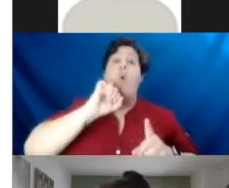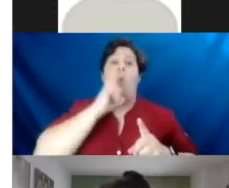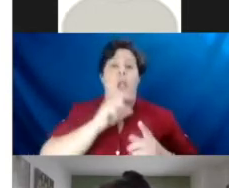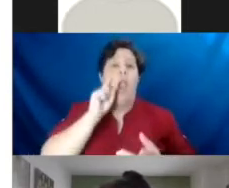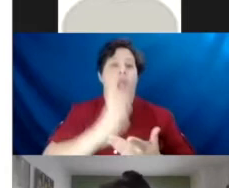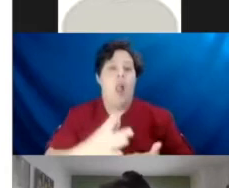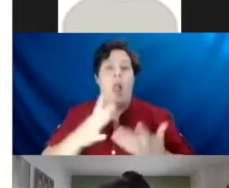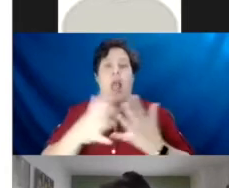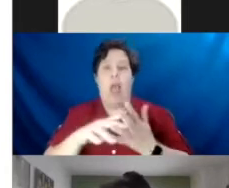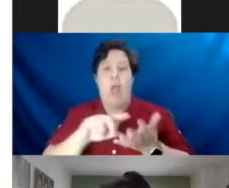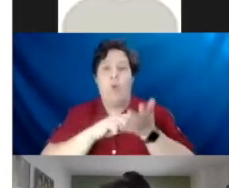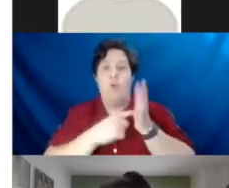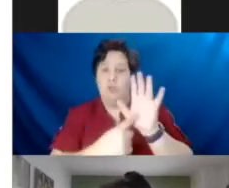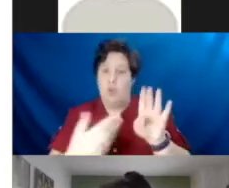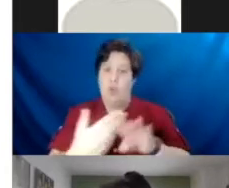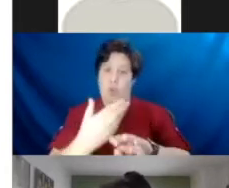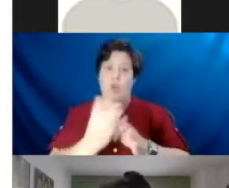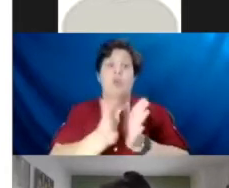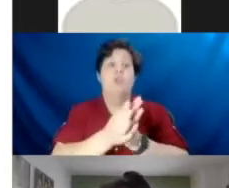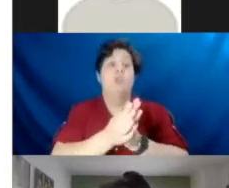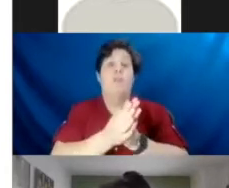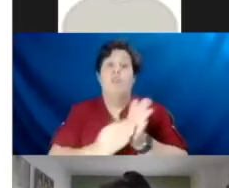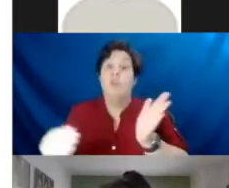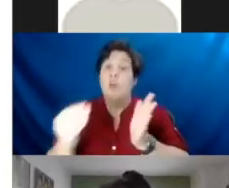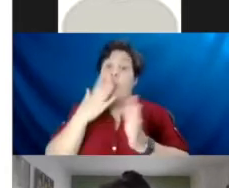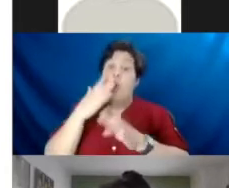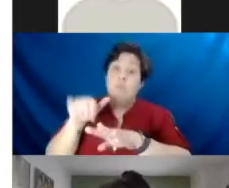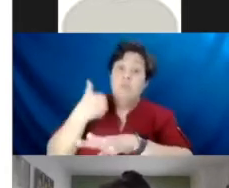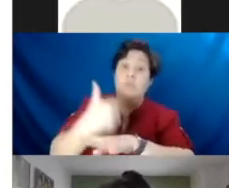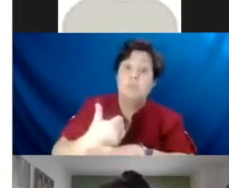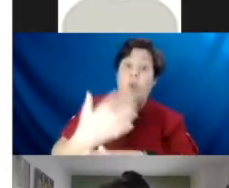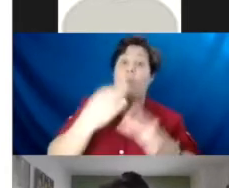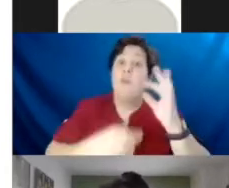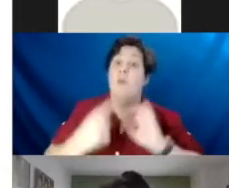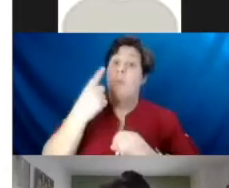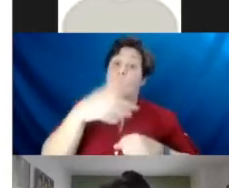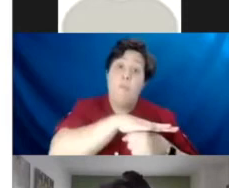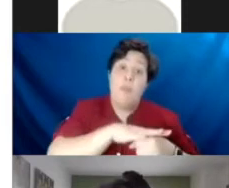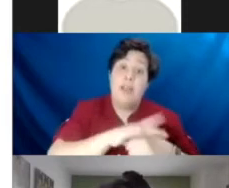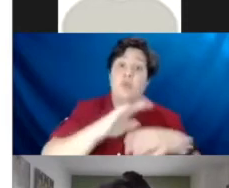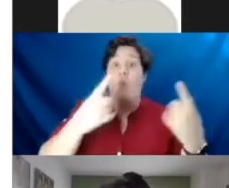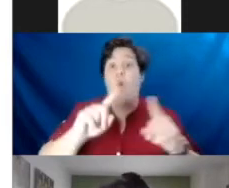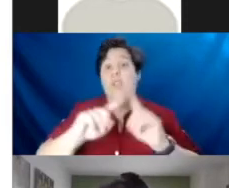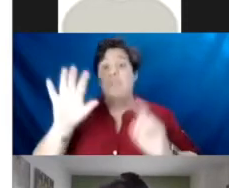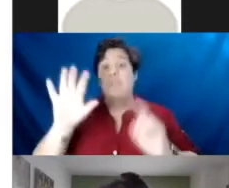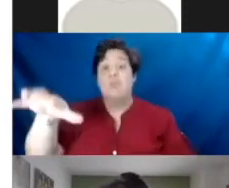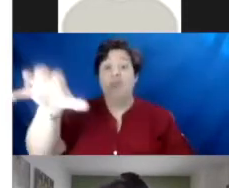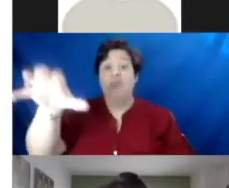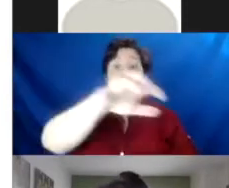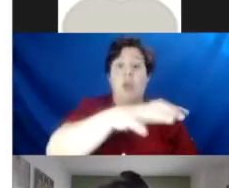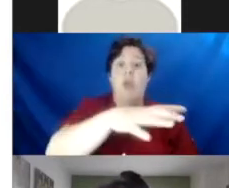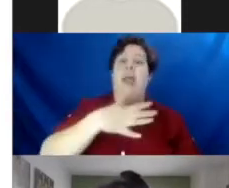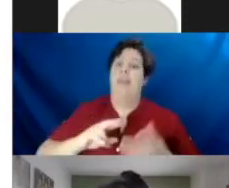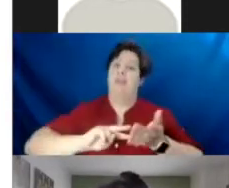shown. For example, where they are installed or performed in one place or at different sites. We will need to plan